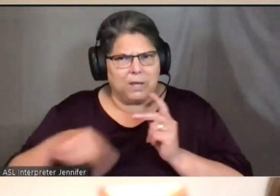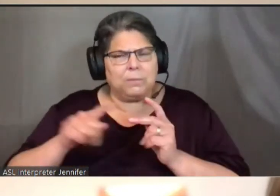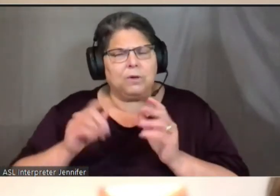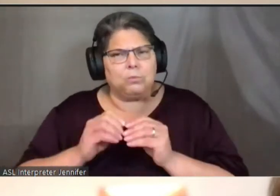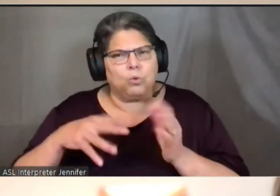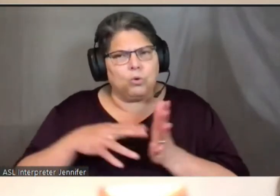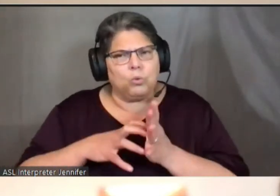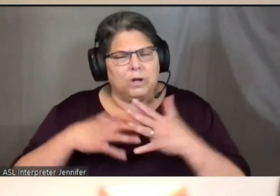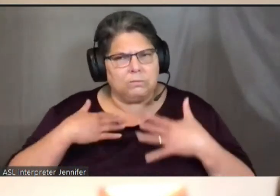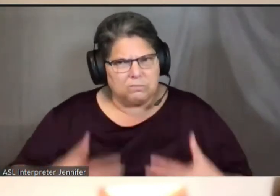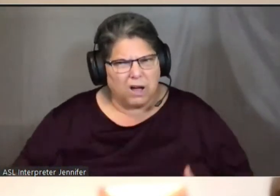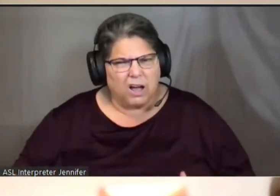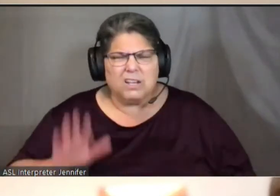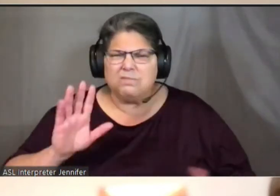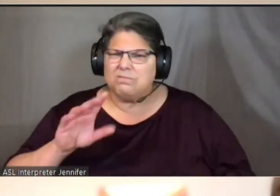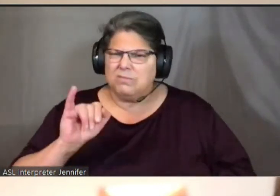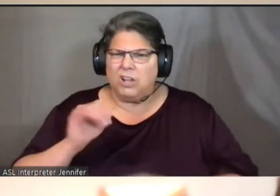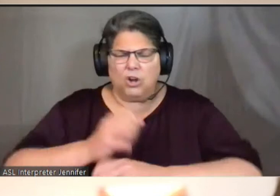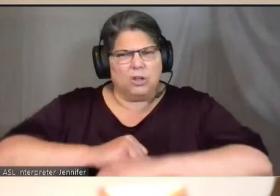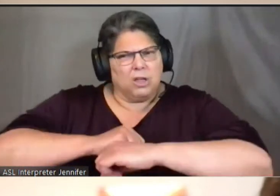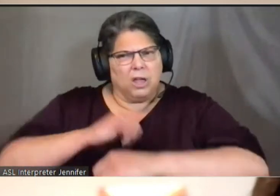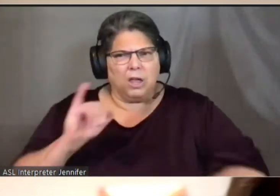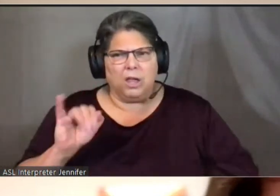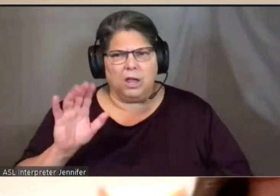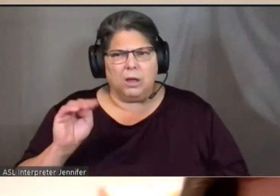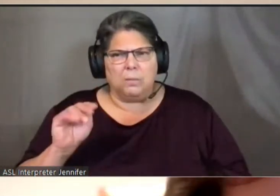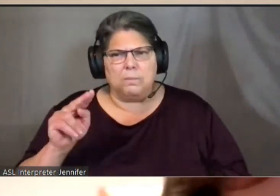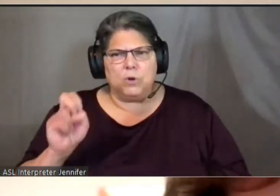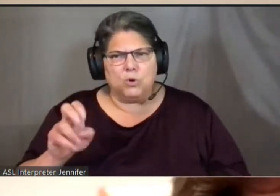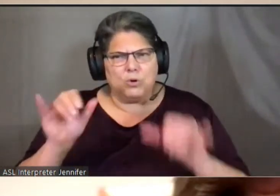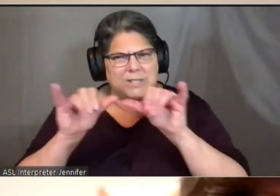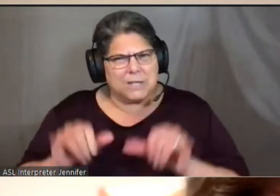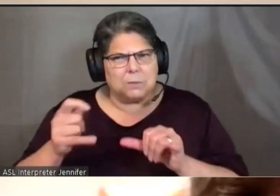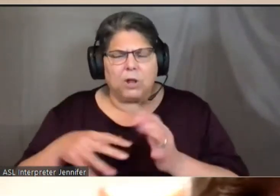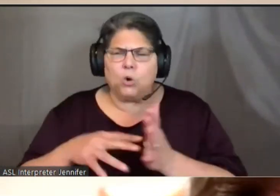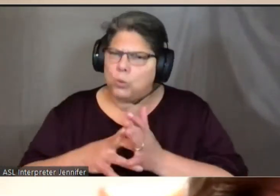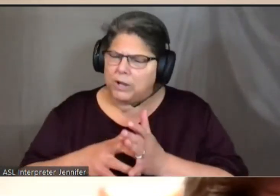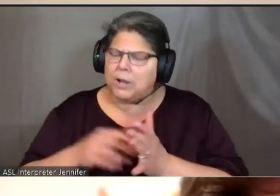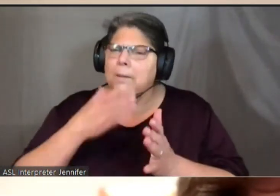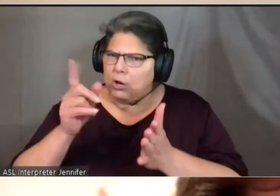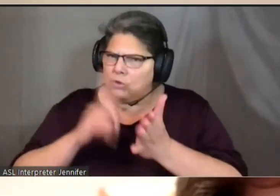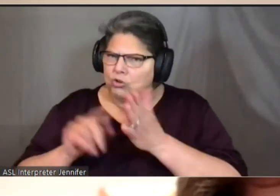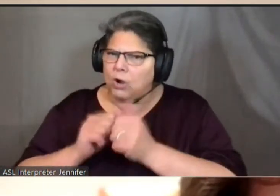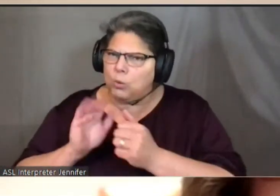be immunocompromised should consult with their healthcare provider for further guidance.